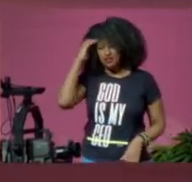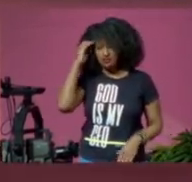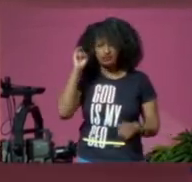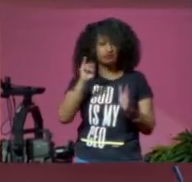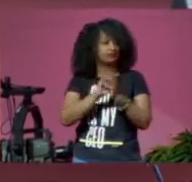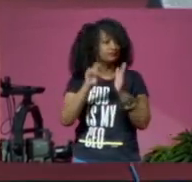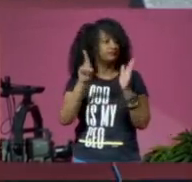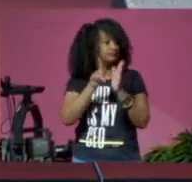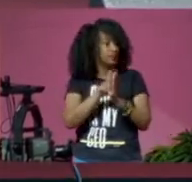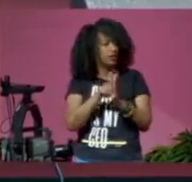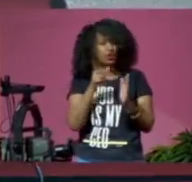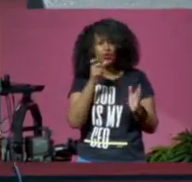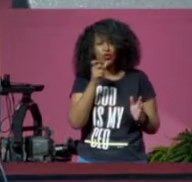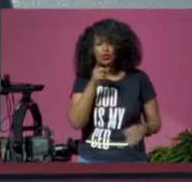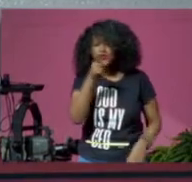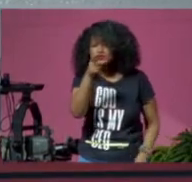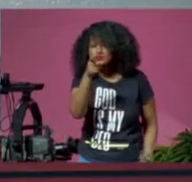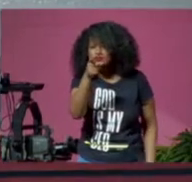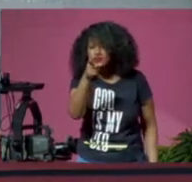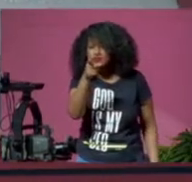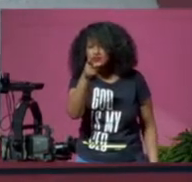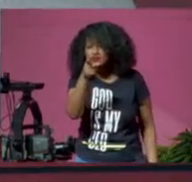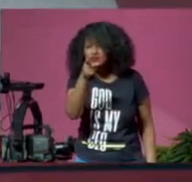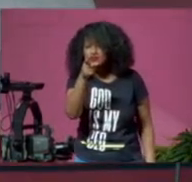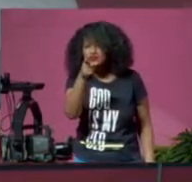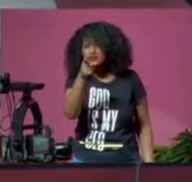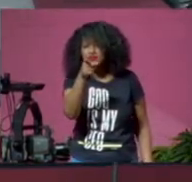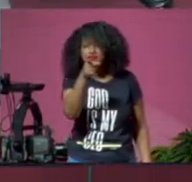You need to know who you are.